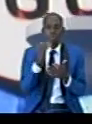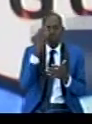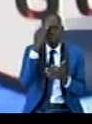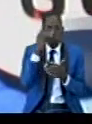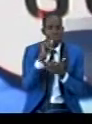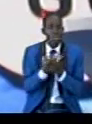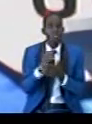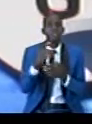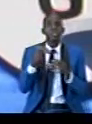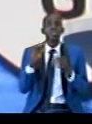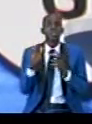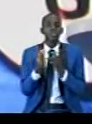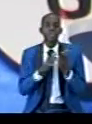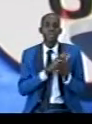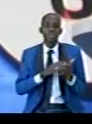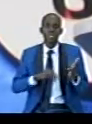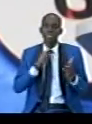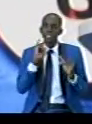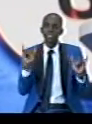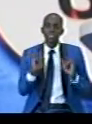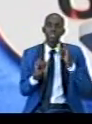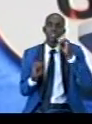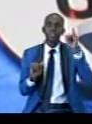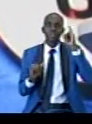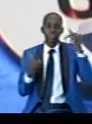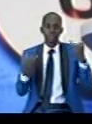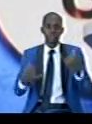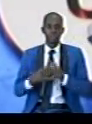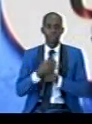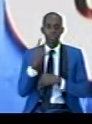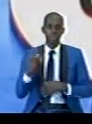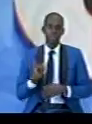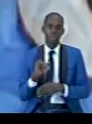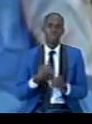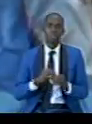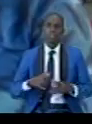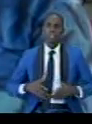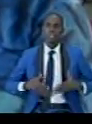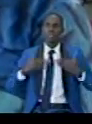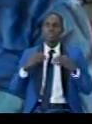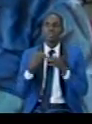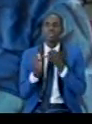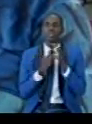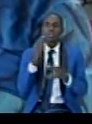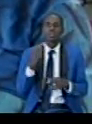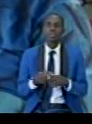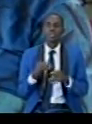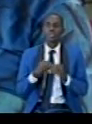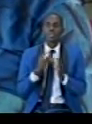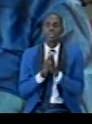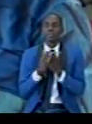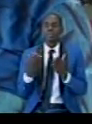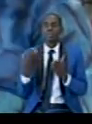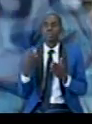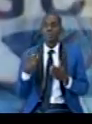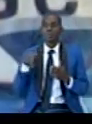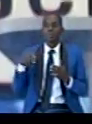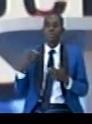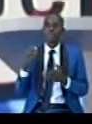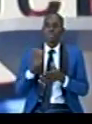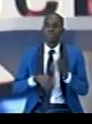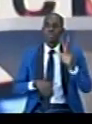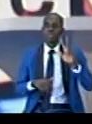yesterday and today and forever in your life, in Jesus' name. In Ephesians chapter 3, I'm reading from